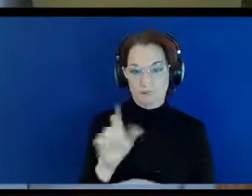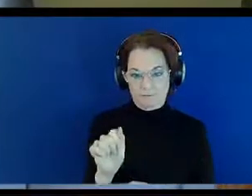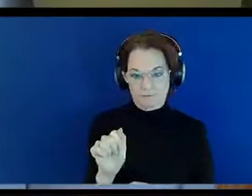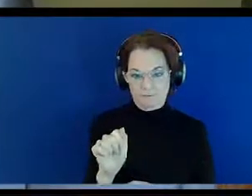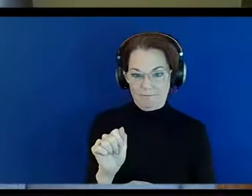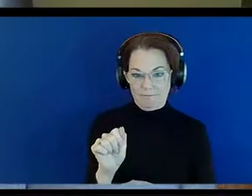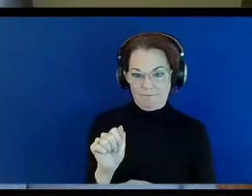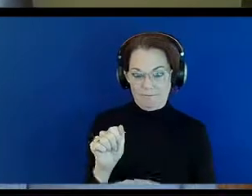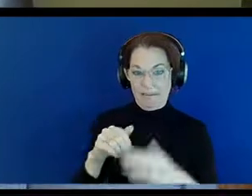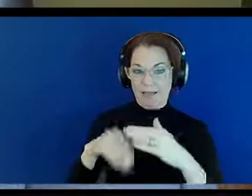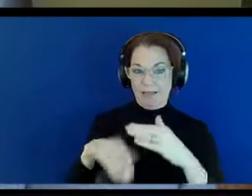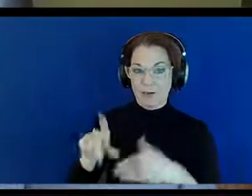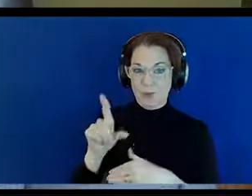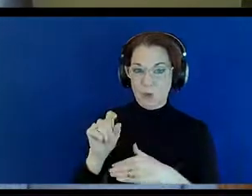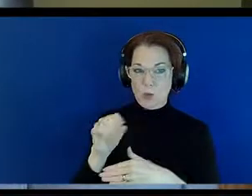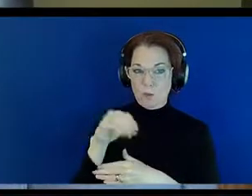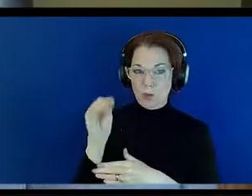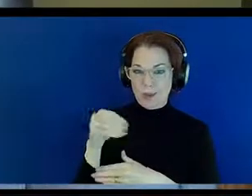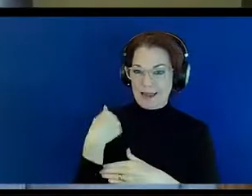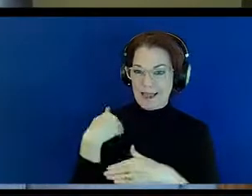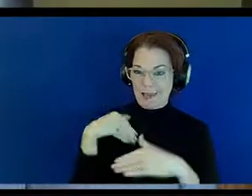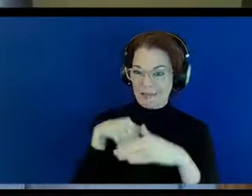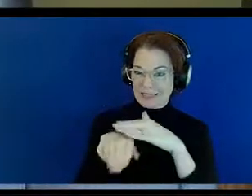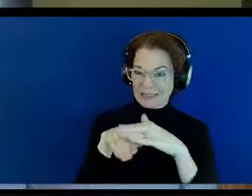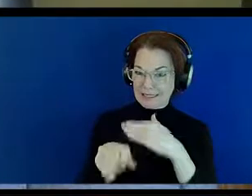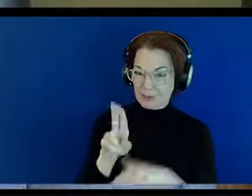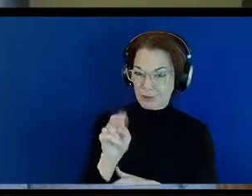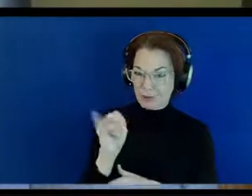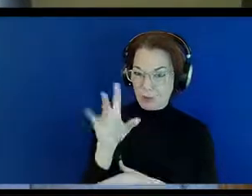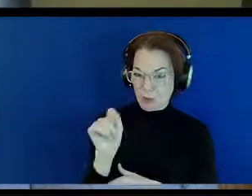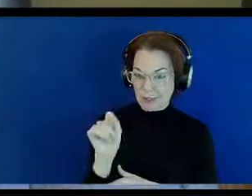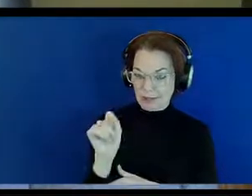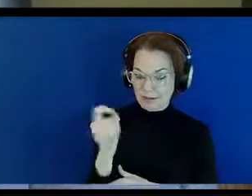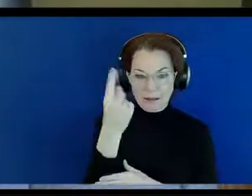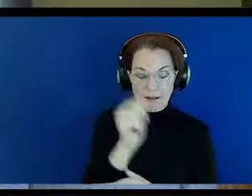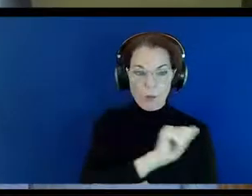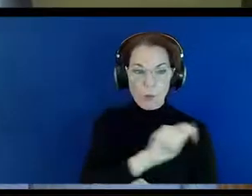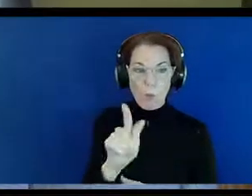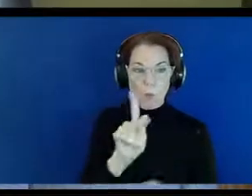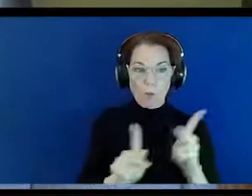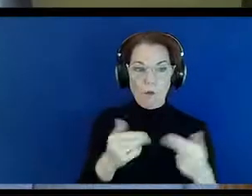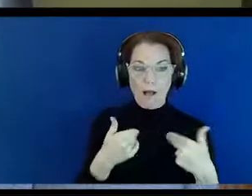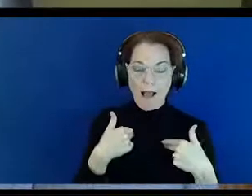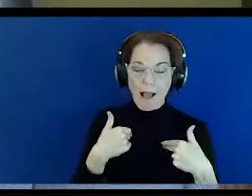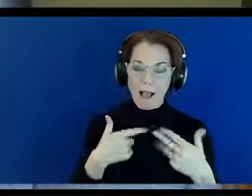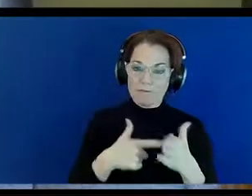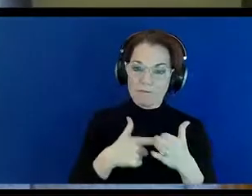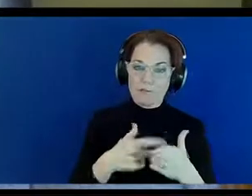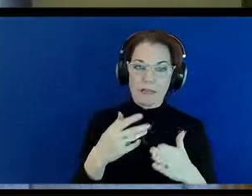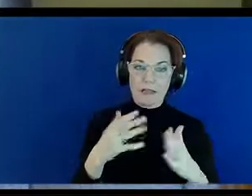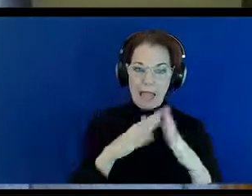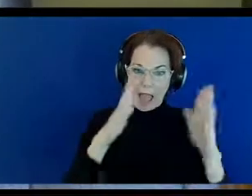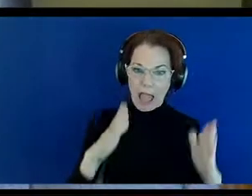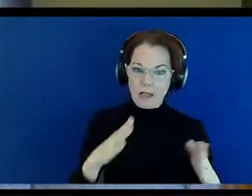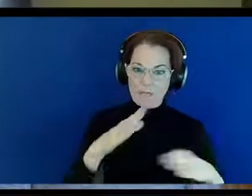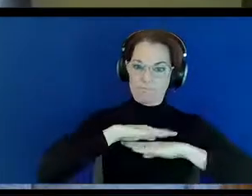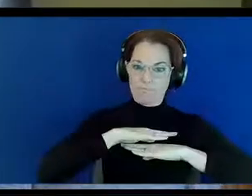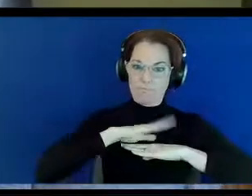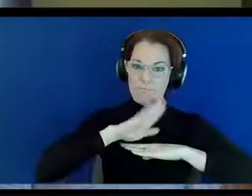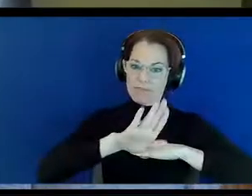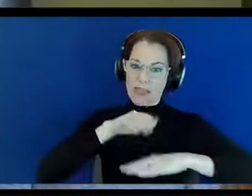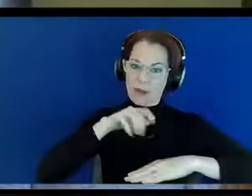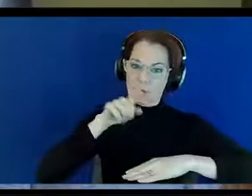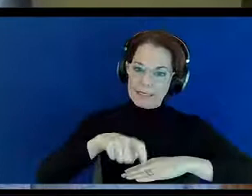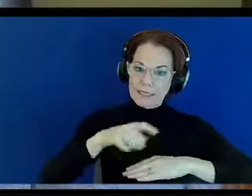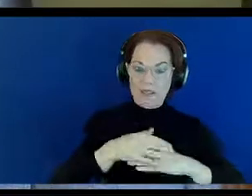accessible units. All residents deserve the choice to have housing that meets their needs. So I'm working on a bill